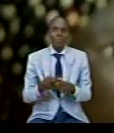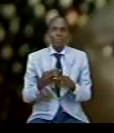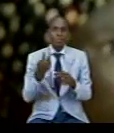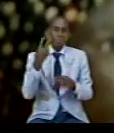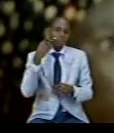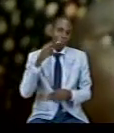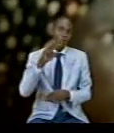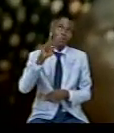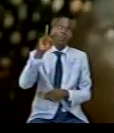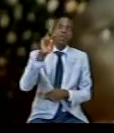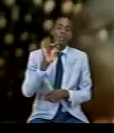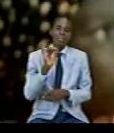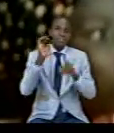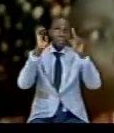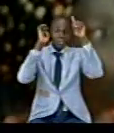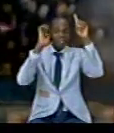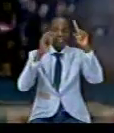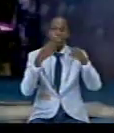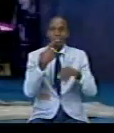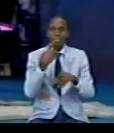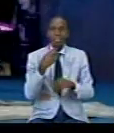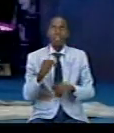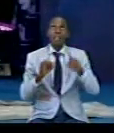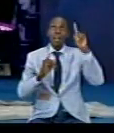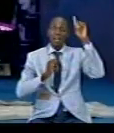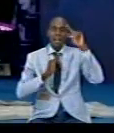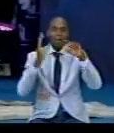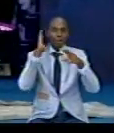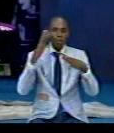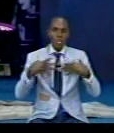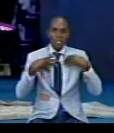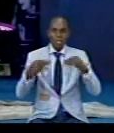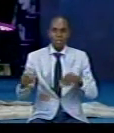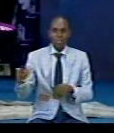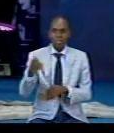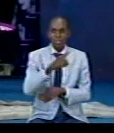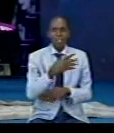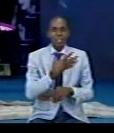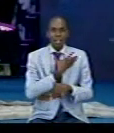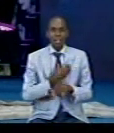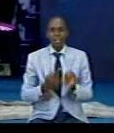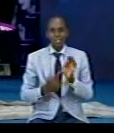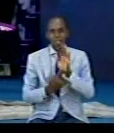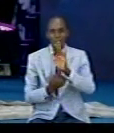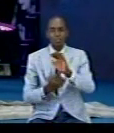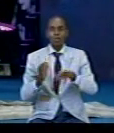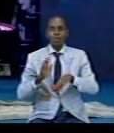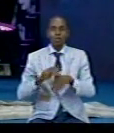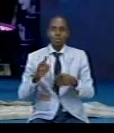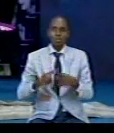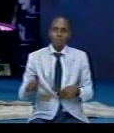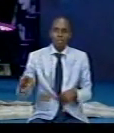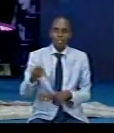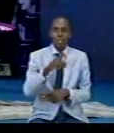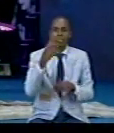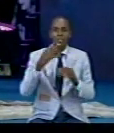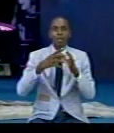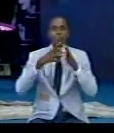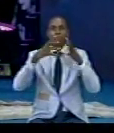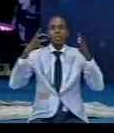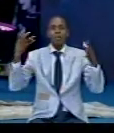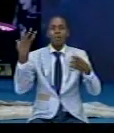says, I will cure them and will reveal unto them the abundance